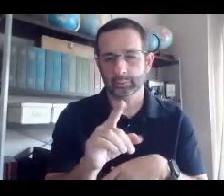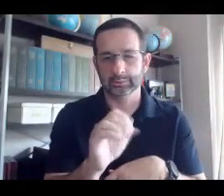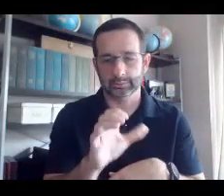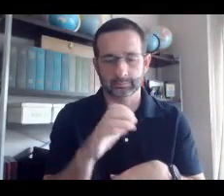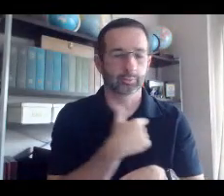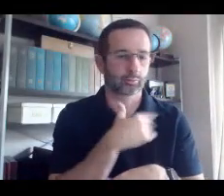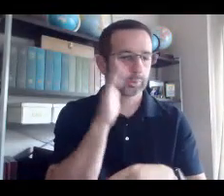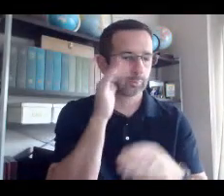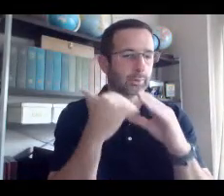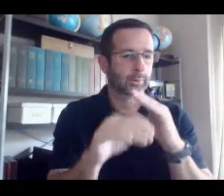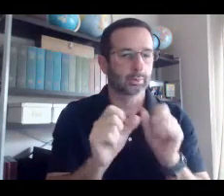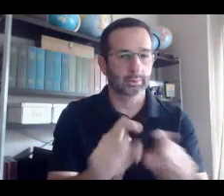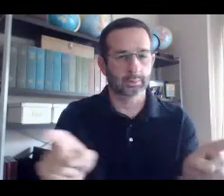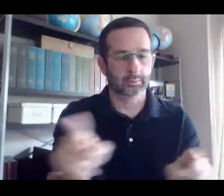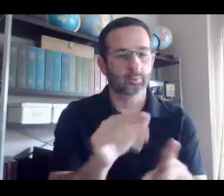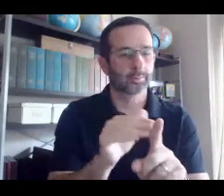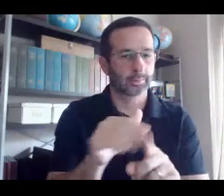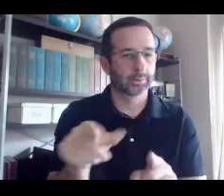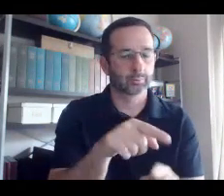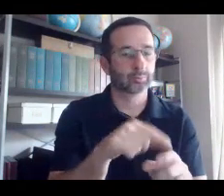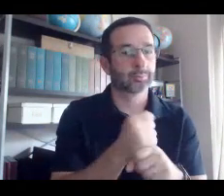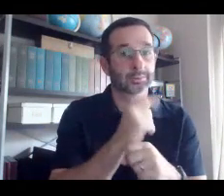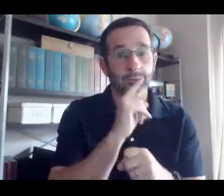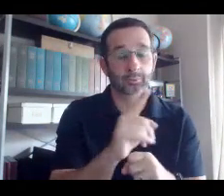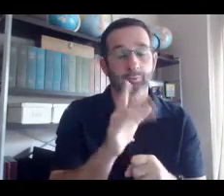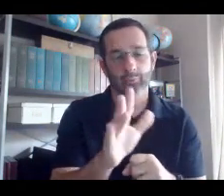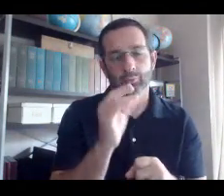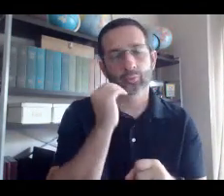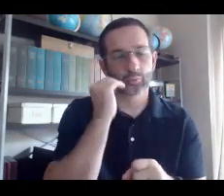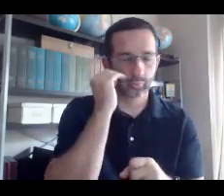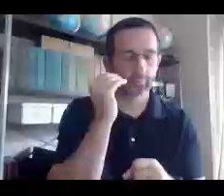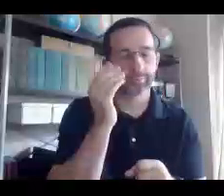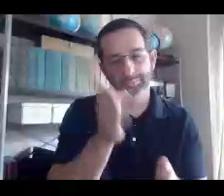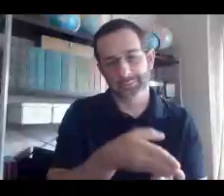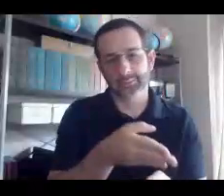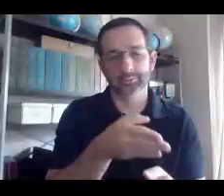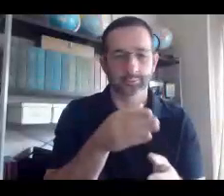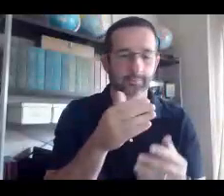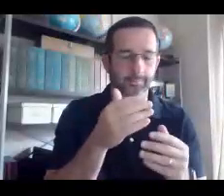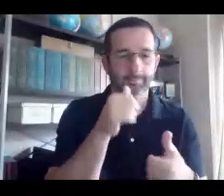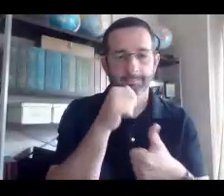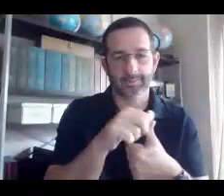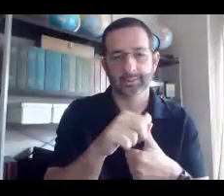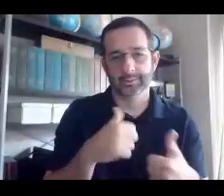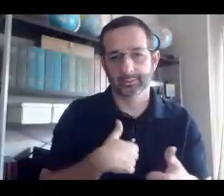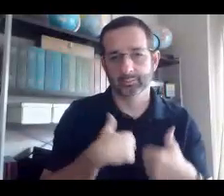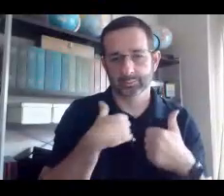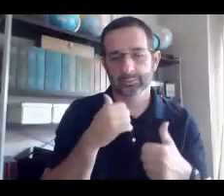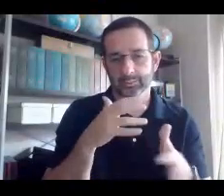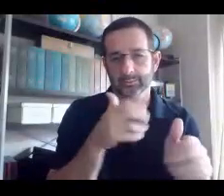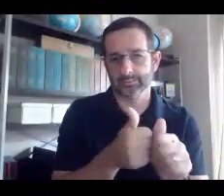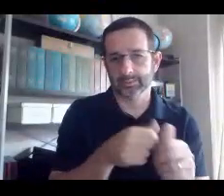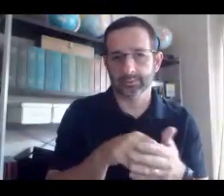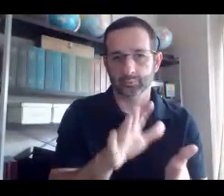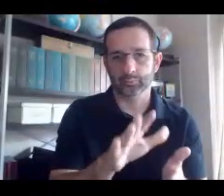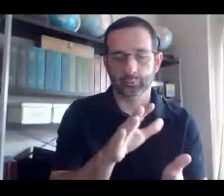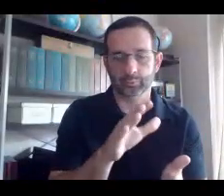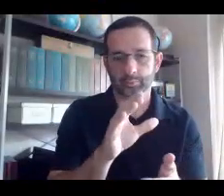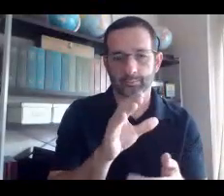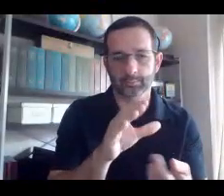So roughly late November, early December, we will start emailing individuals to make sure that we have their correct mailing